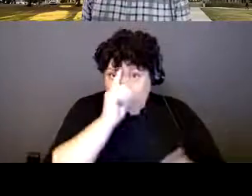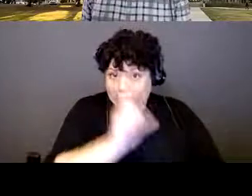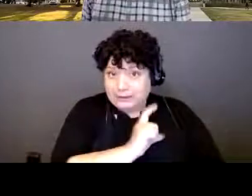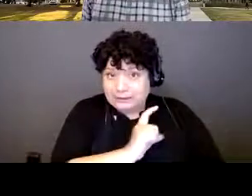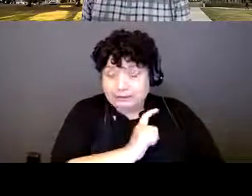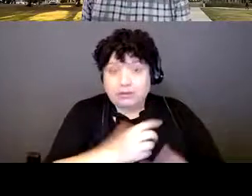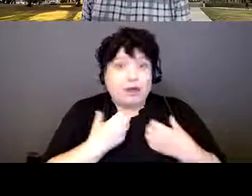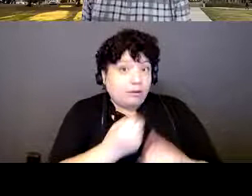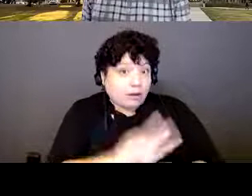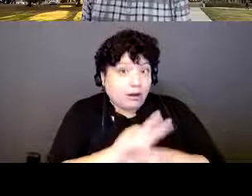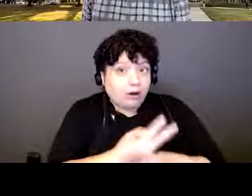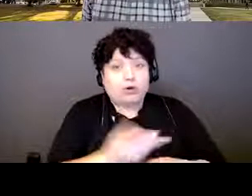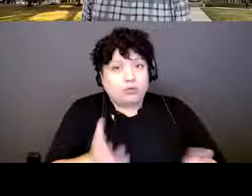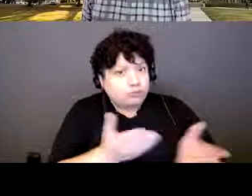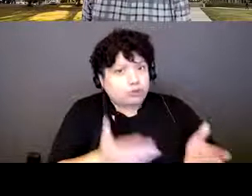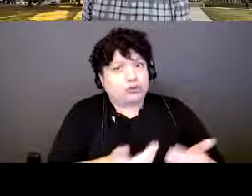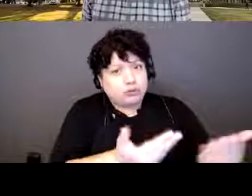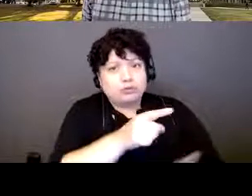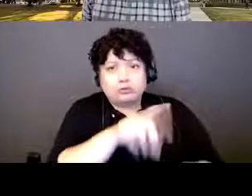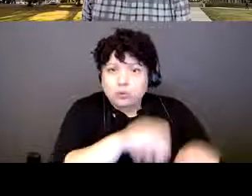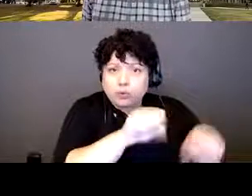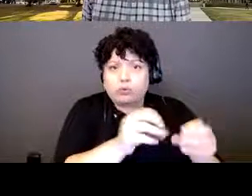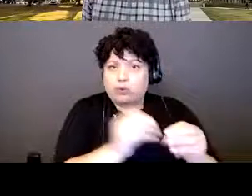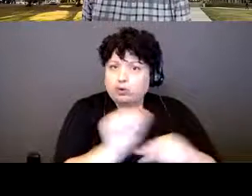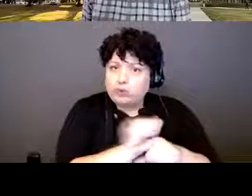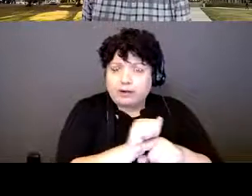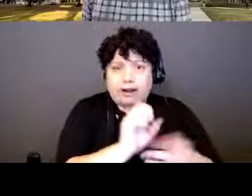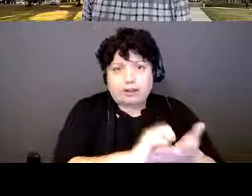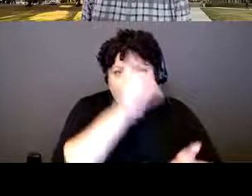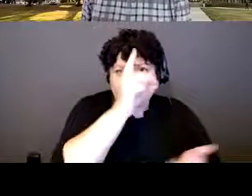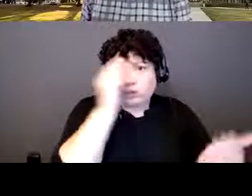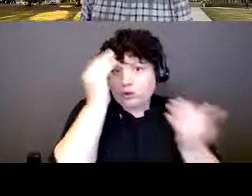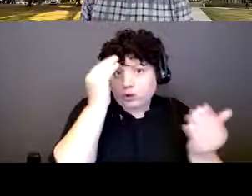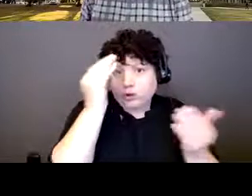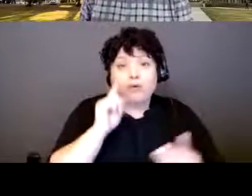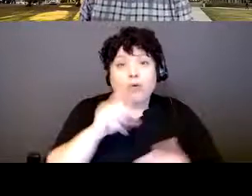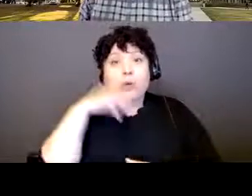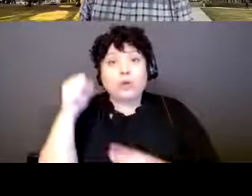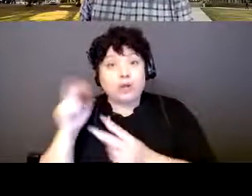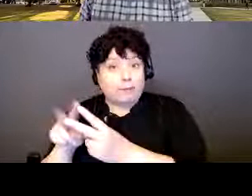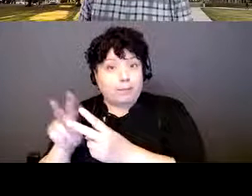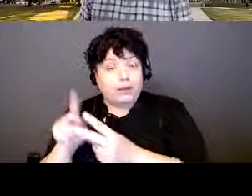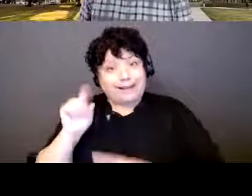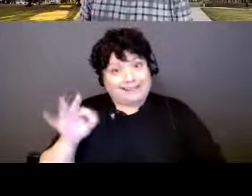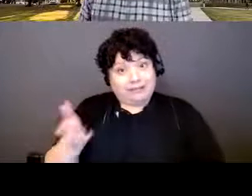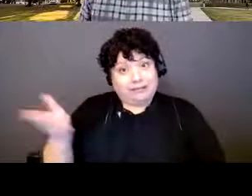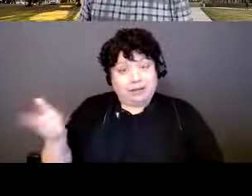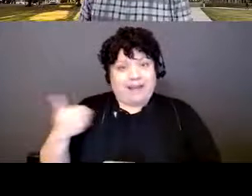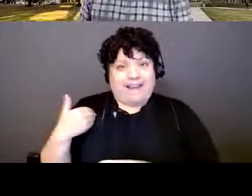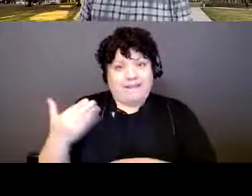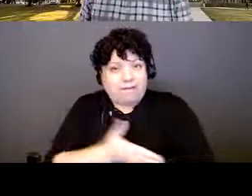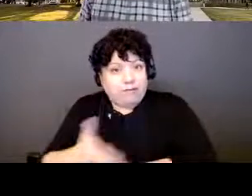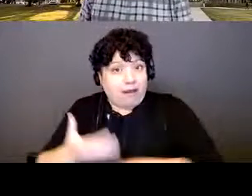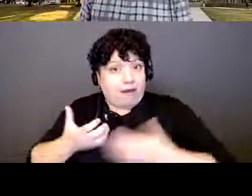enhanced education and training, looking with older couples, particularly if they're experiencing declining or poor health with some